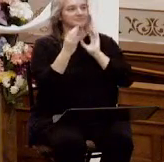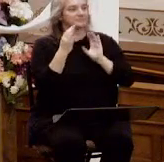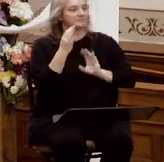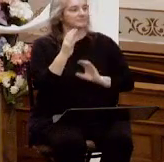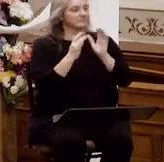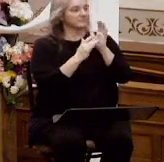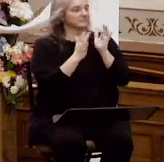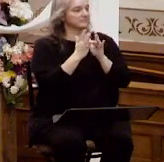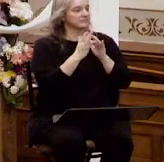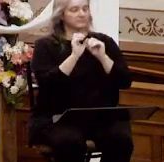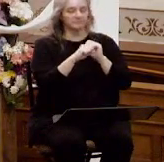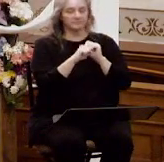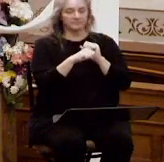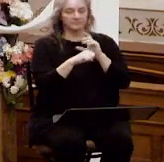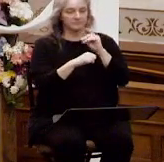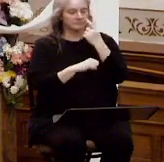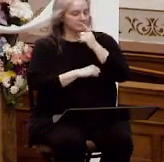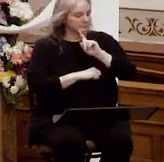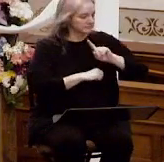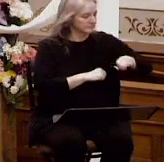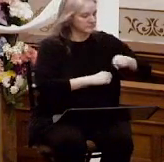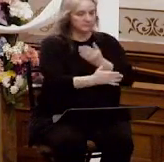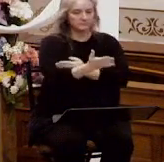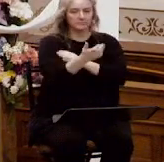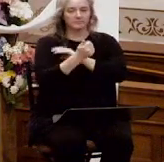Do you renounce the power of evil and